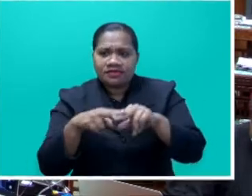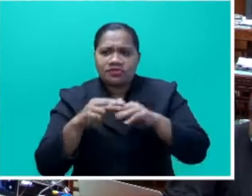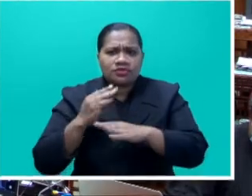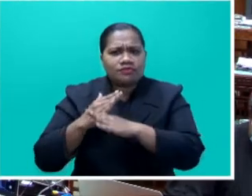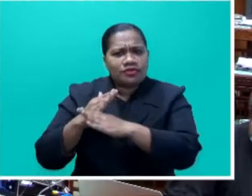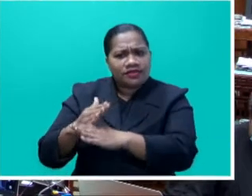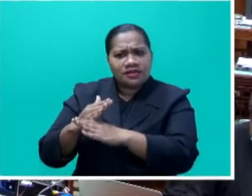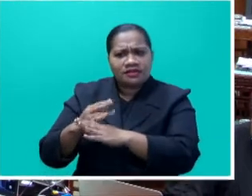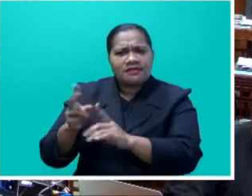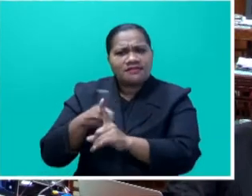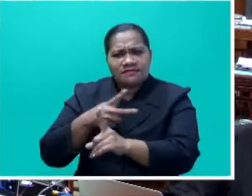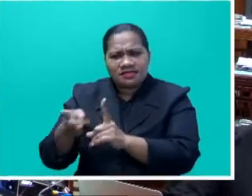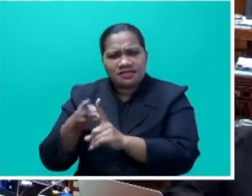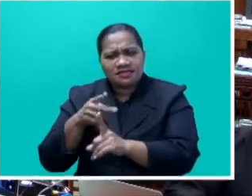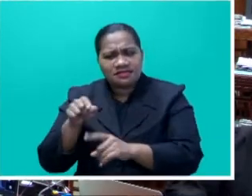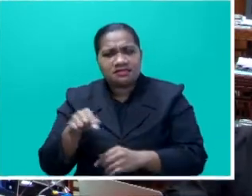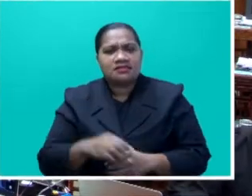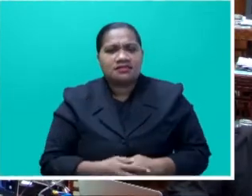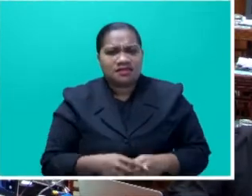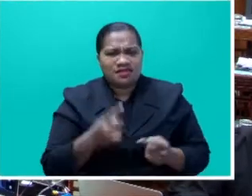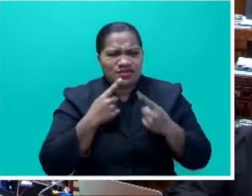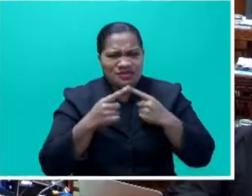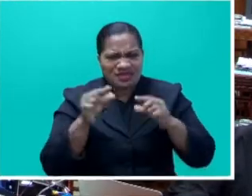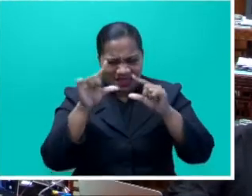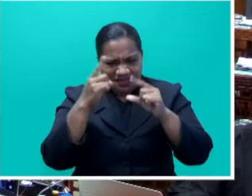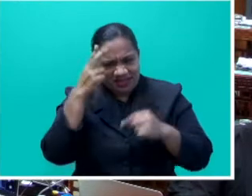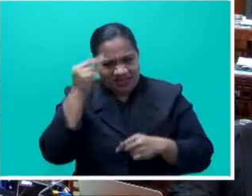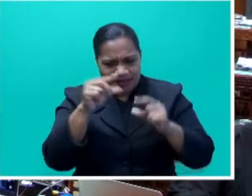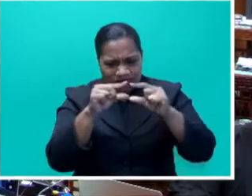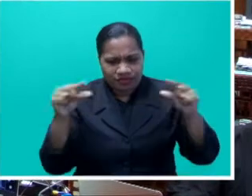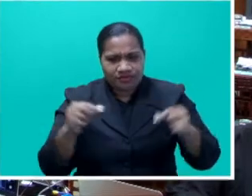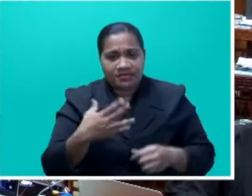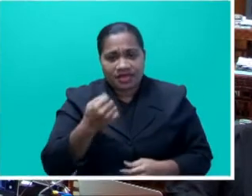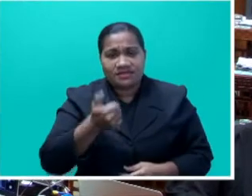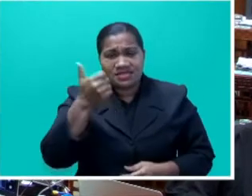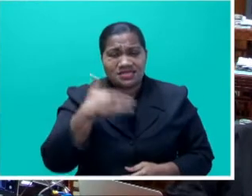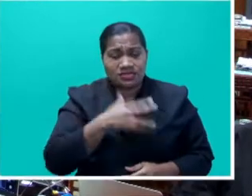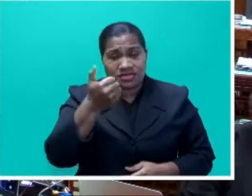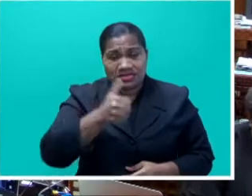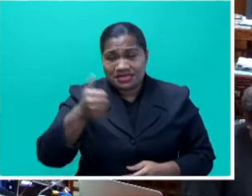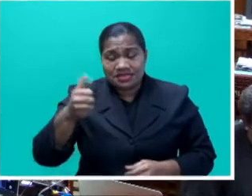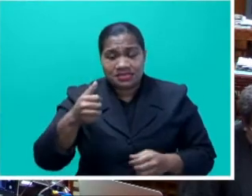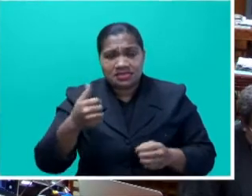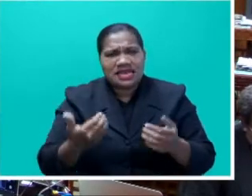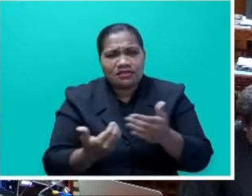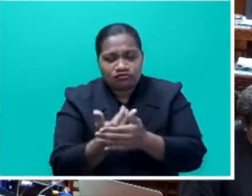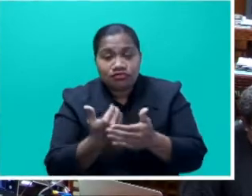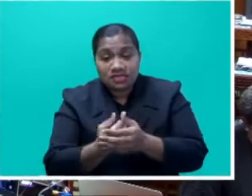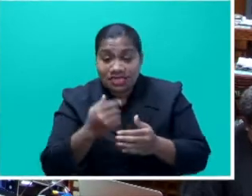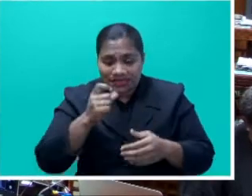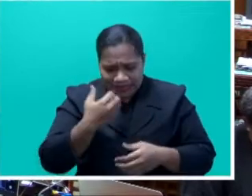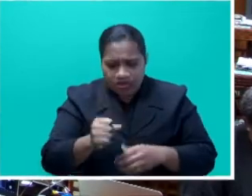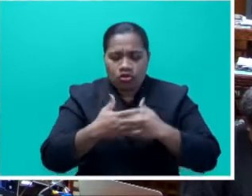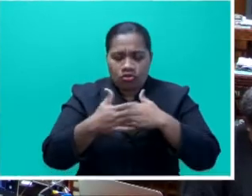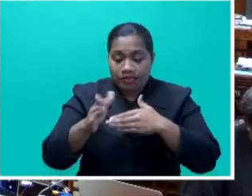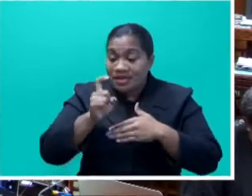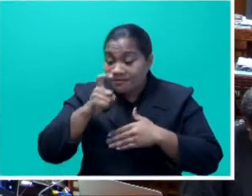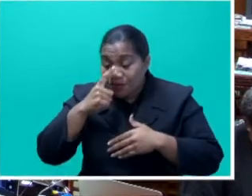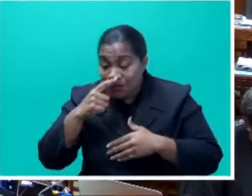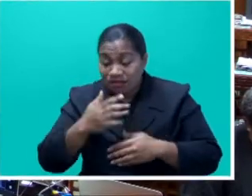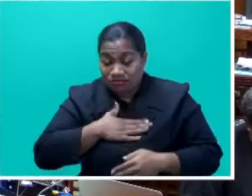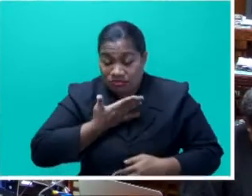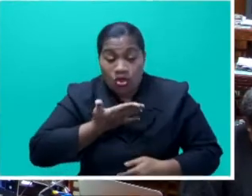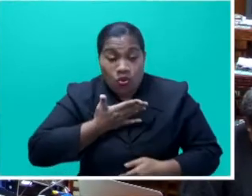www.fijipreventviolence.com, has registered a total of 266 entries, and is still open if people are interested in sharing their views